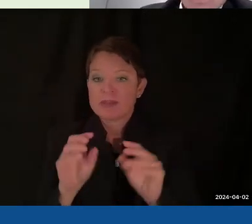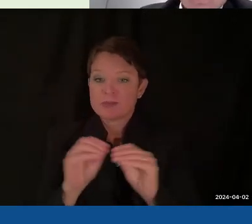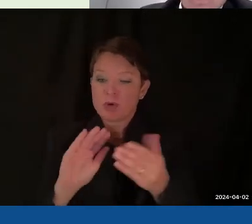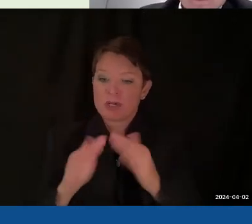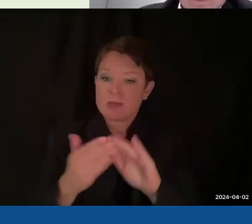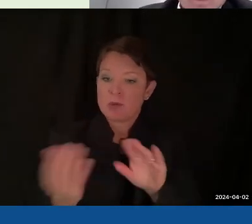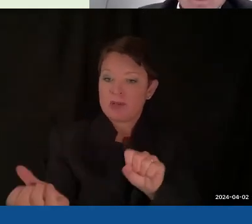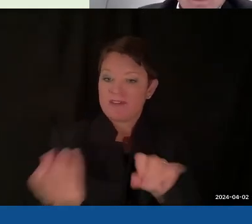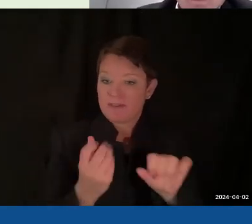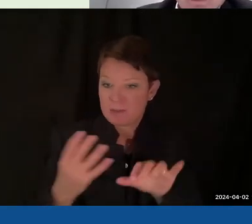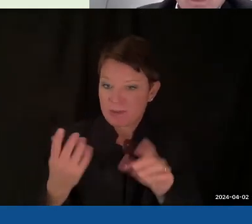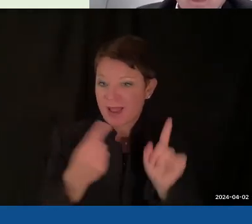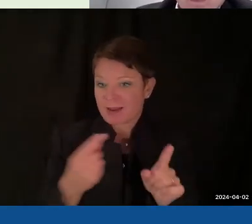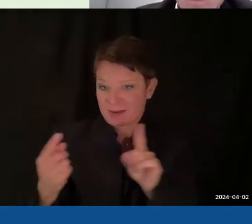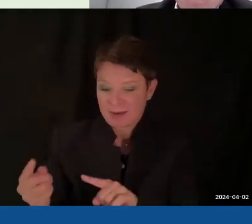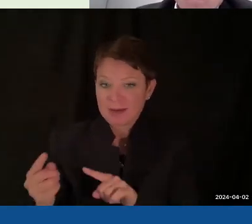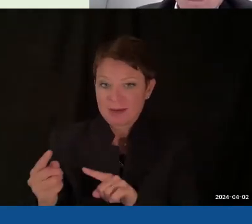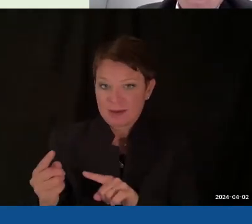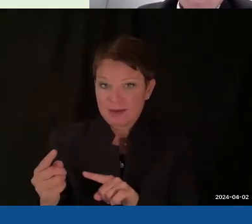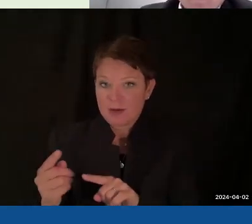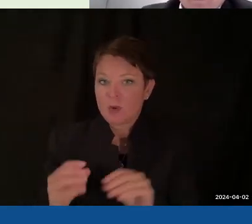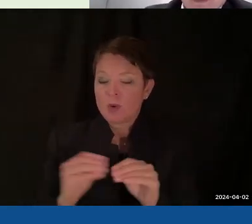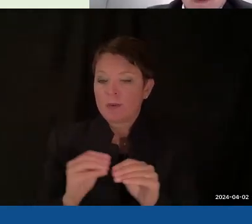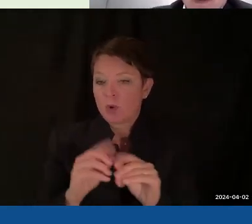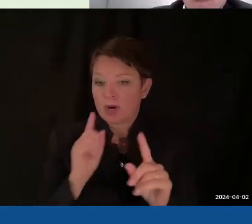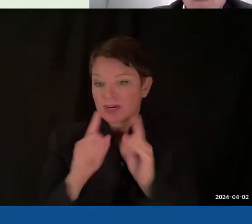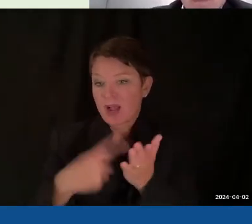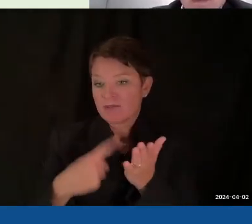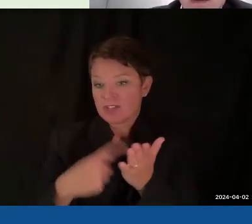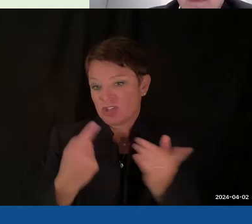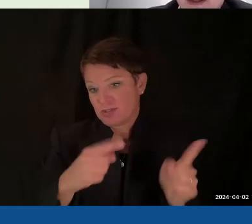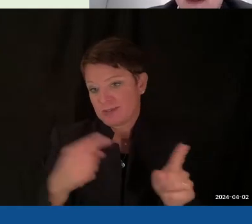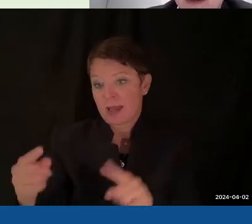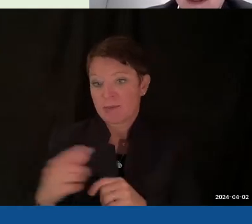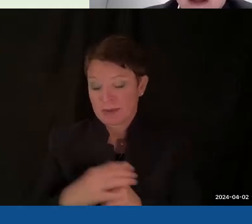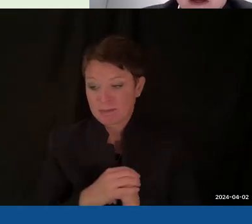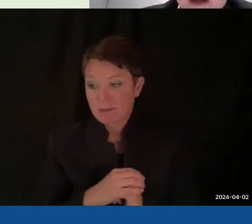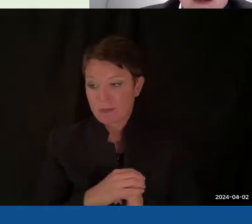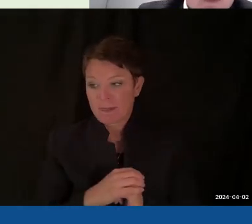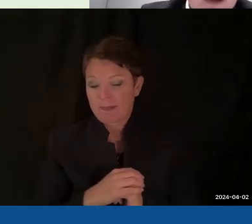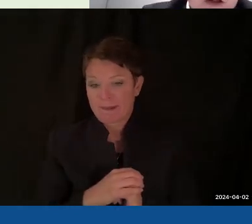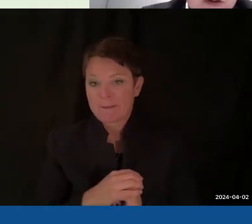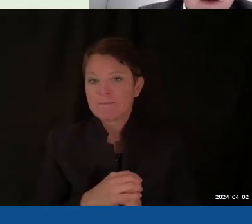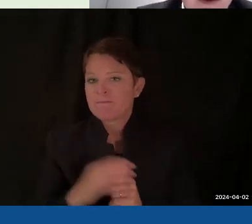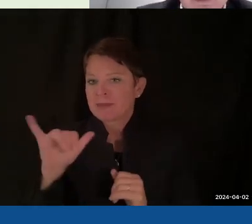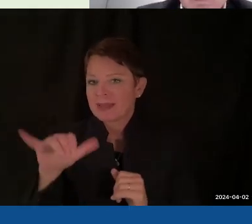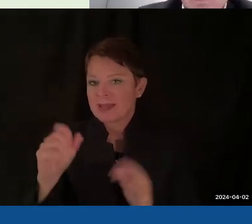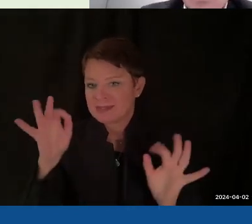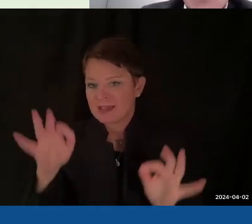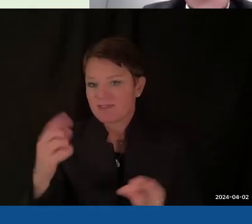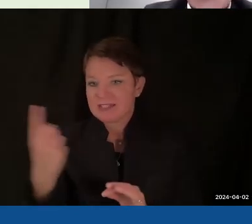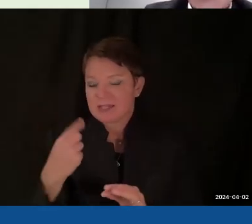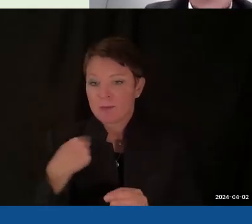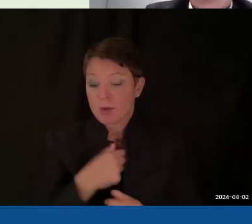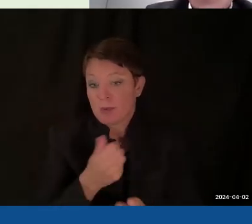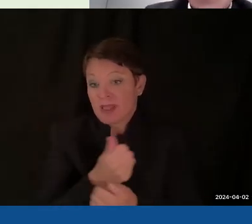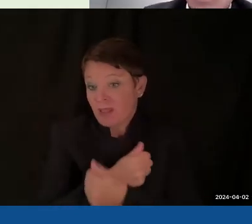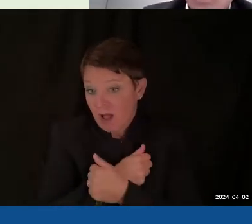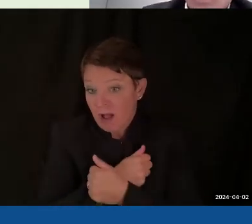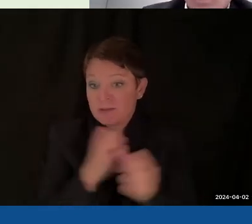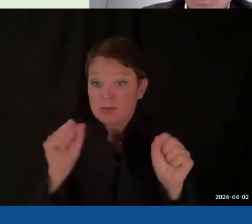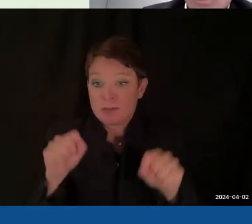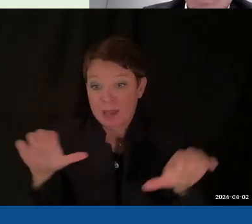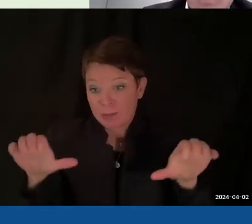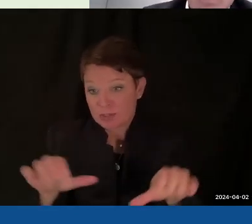feedback, or in more conversations happen. Yeah, it's definitely something we would love to be able